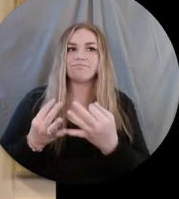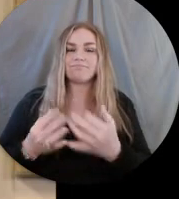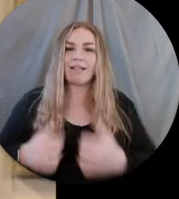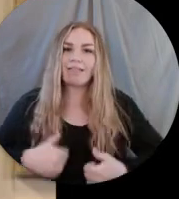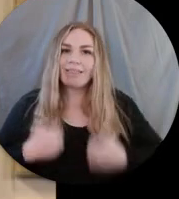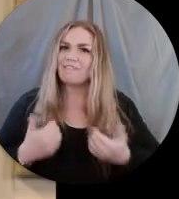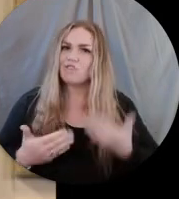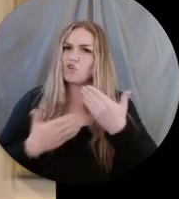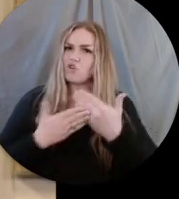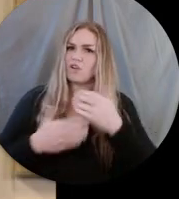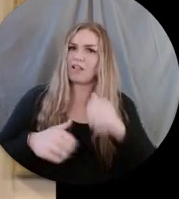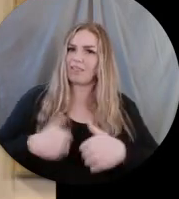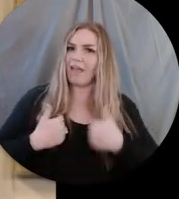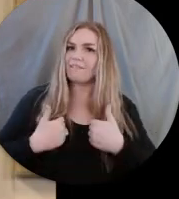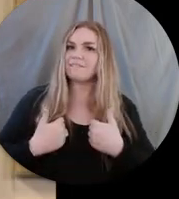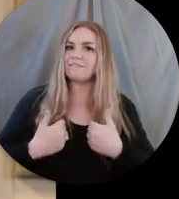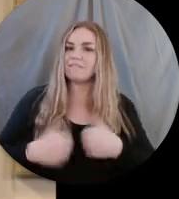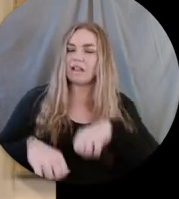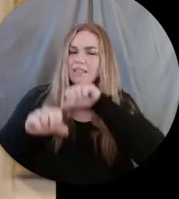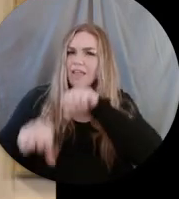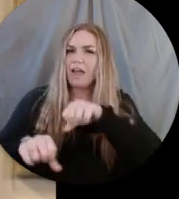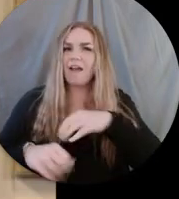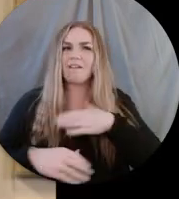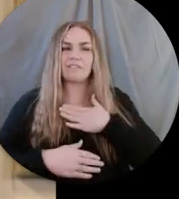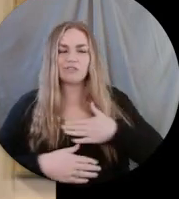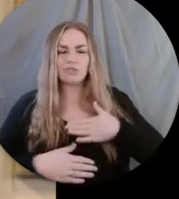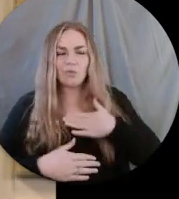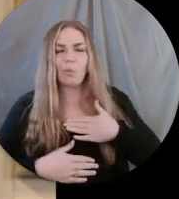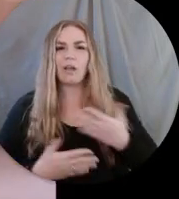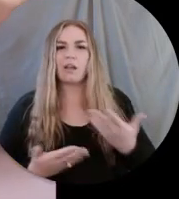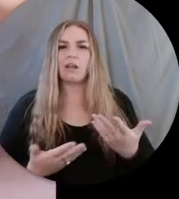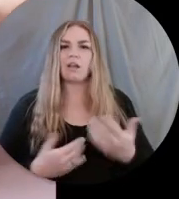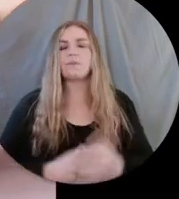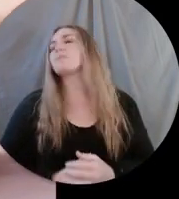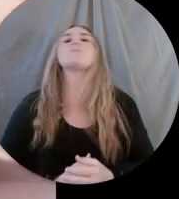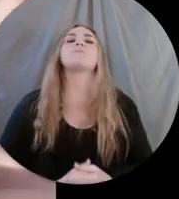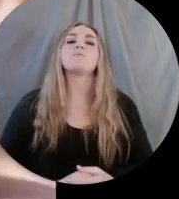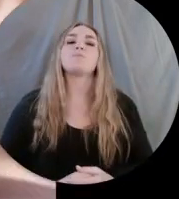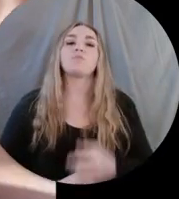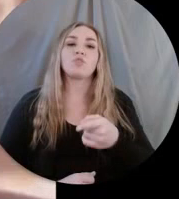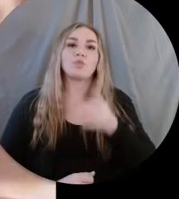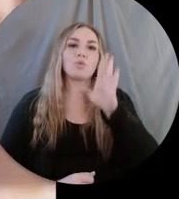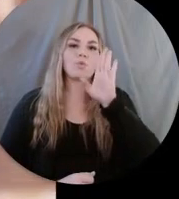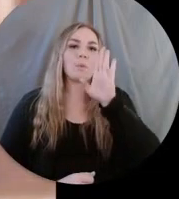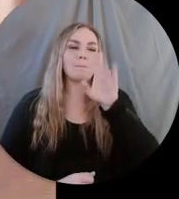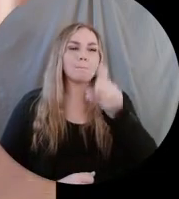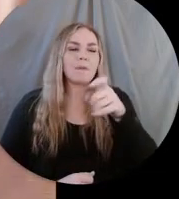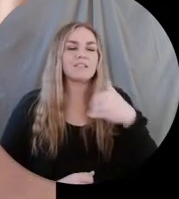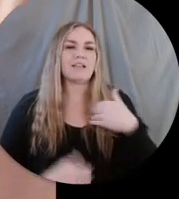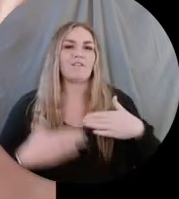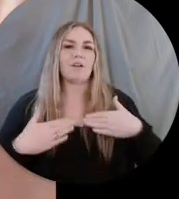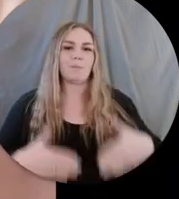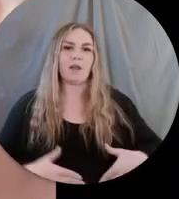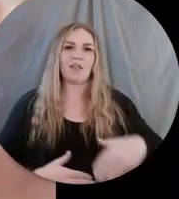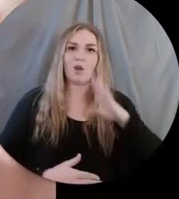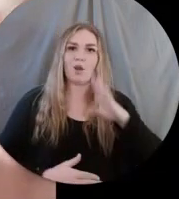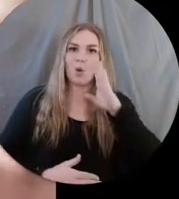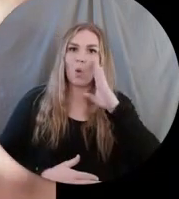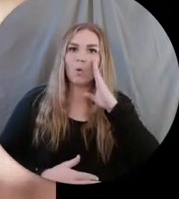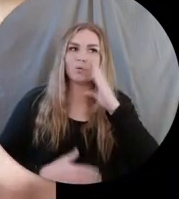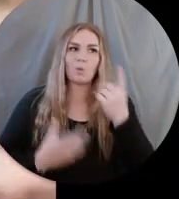be able to enjoy your life, you're going to have to have a body which is going to go the distance for you.